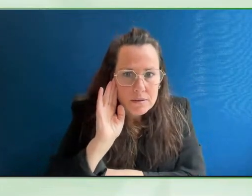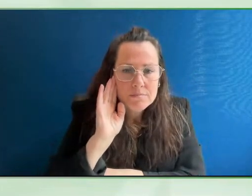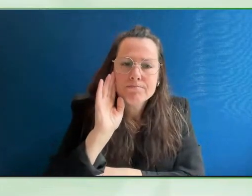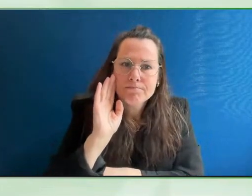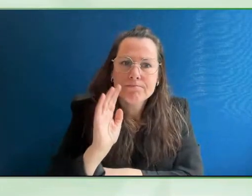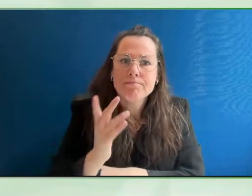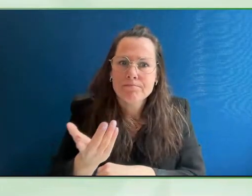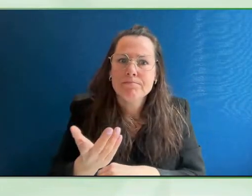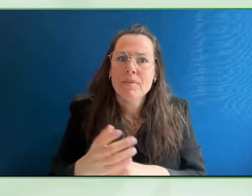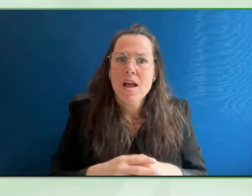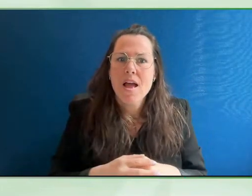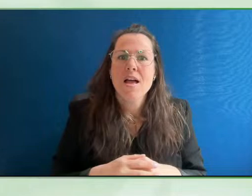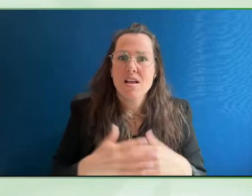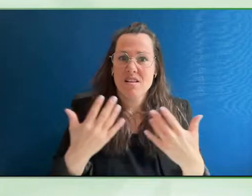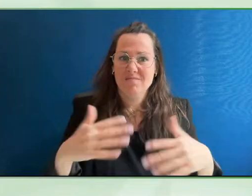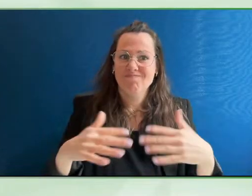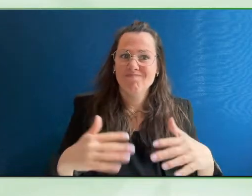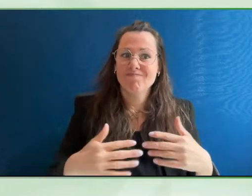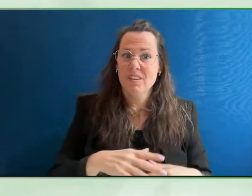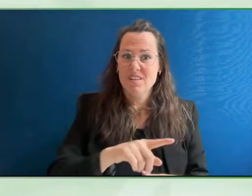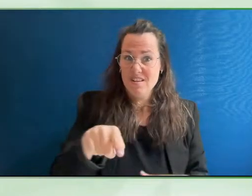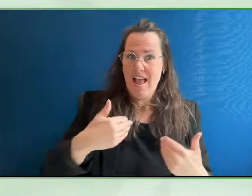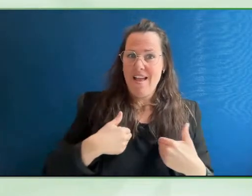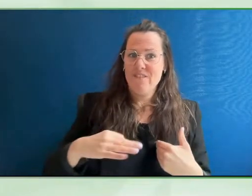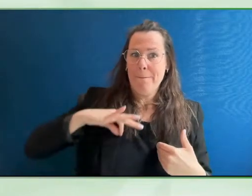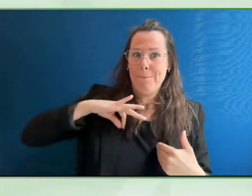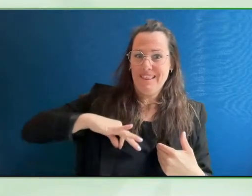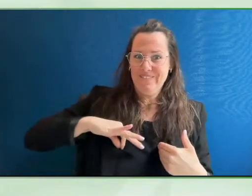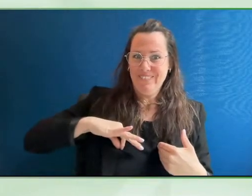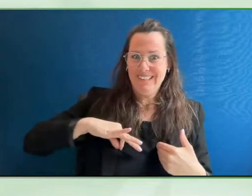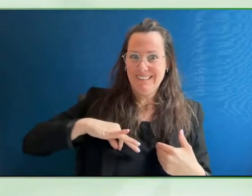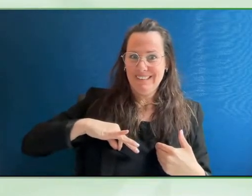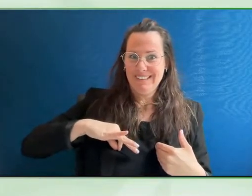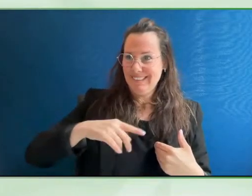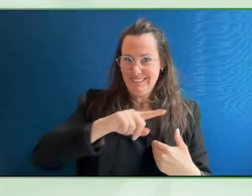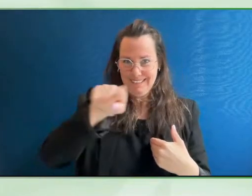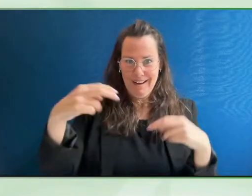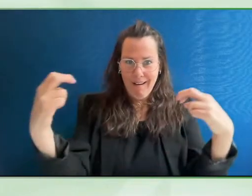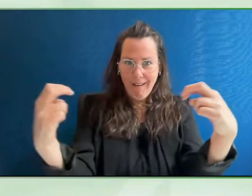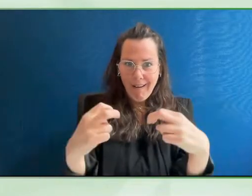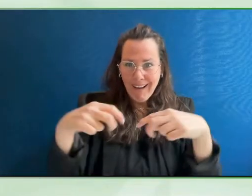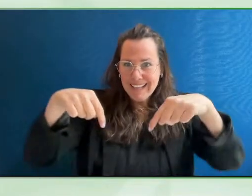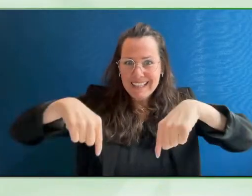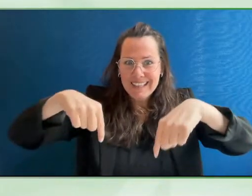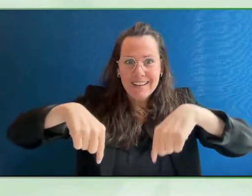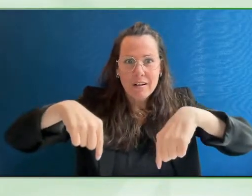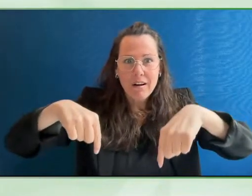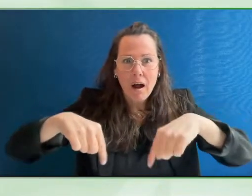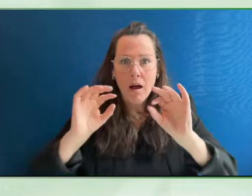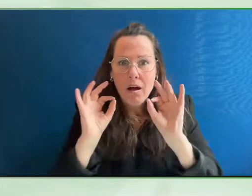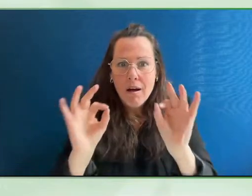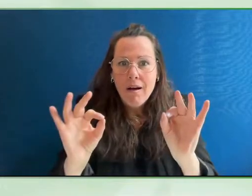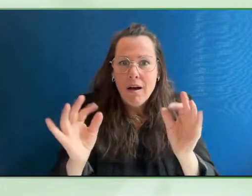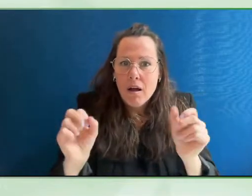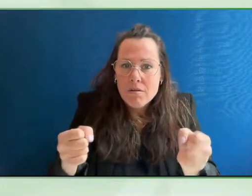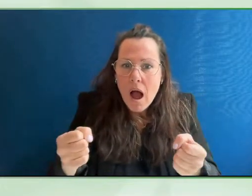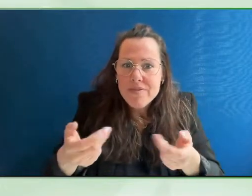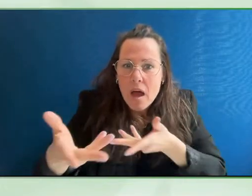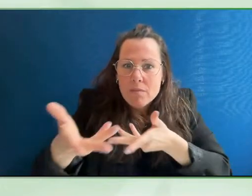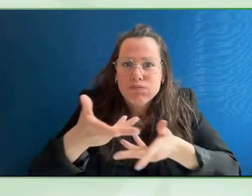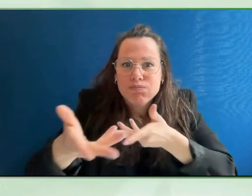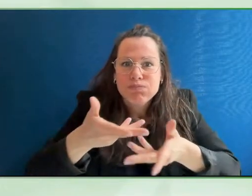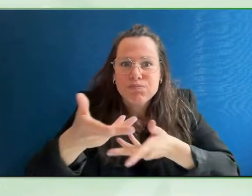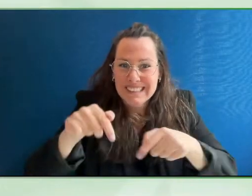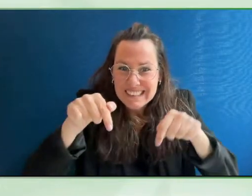and uses when they're onboarding a new employee. And I could not, for the life of me, put this in our organization. There's no such thing